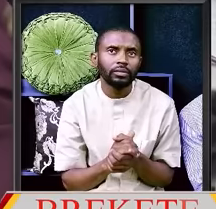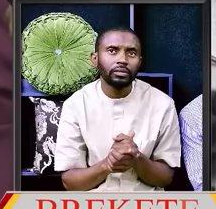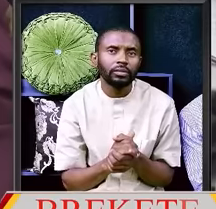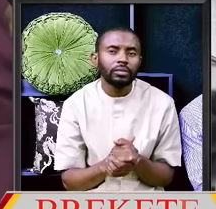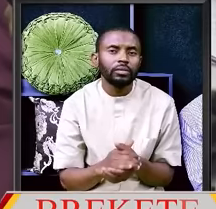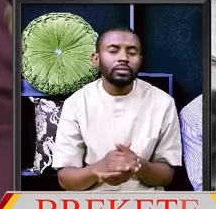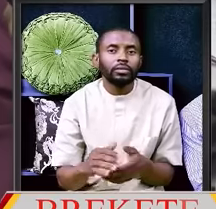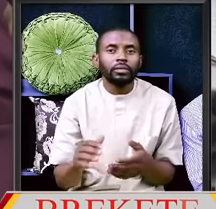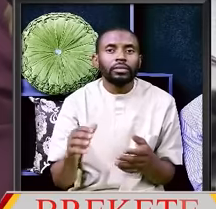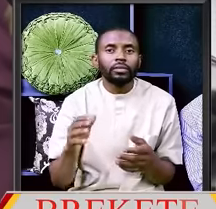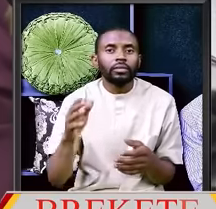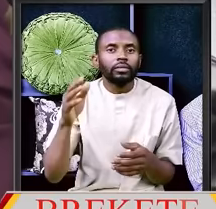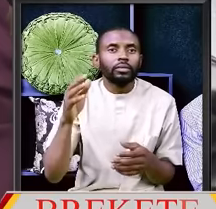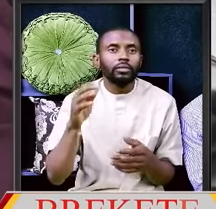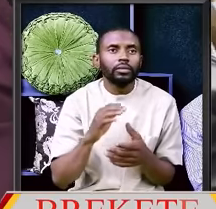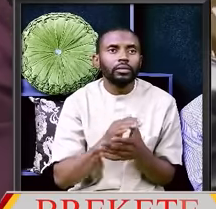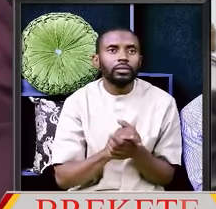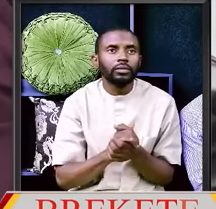of now.